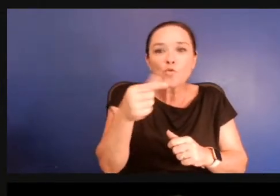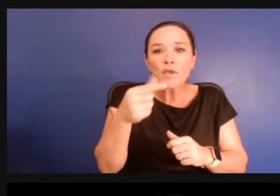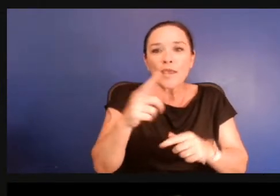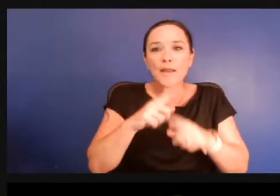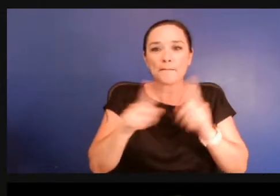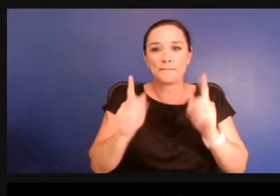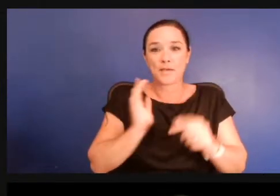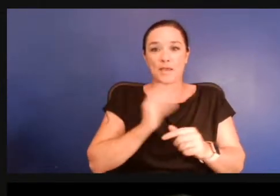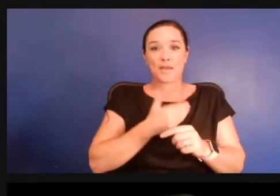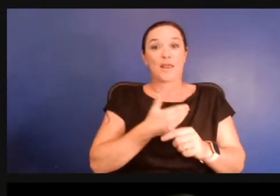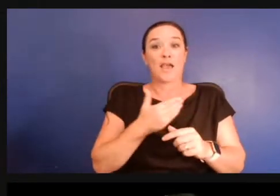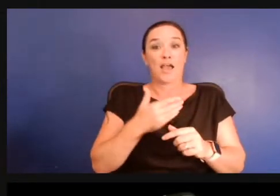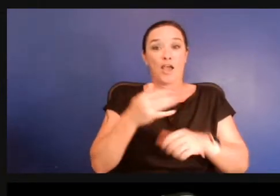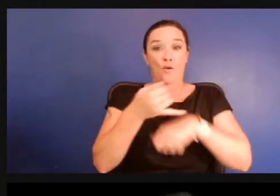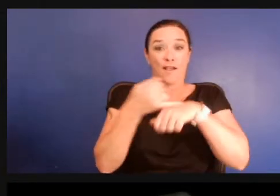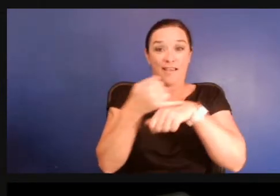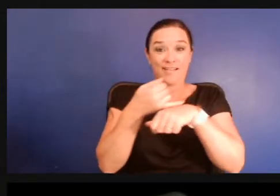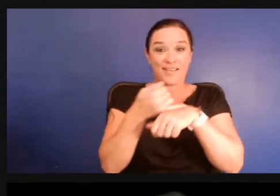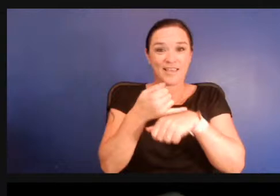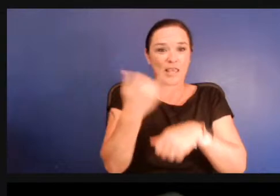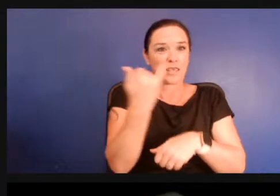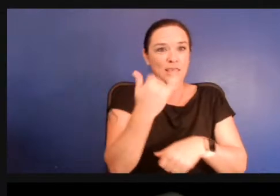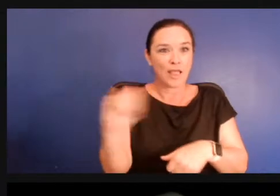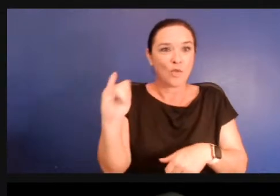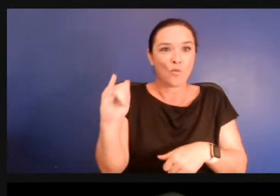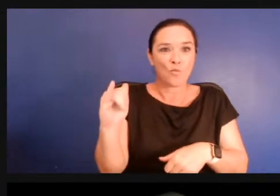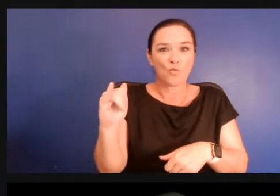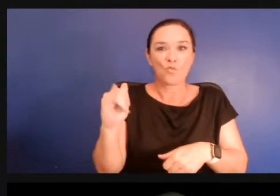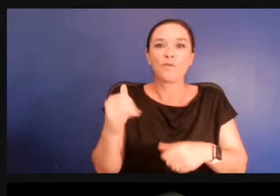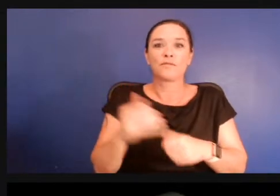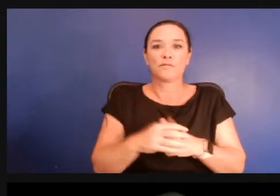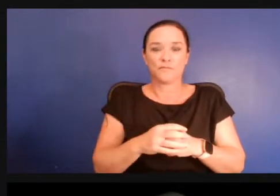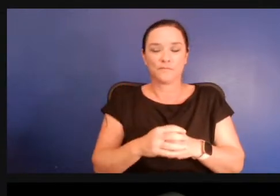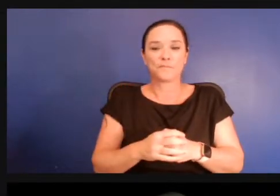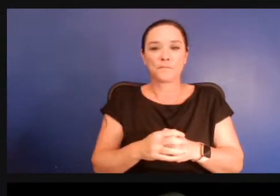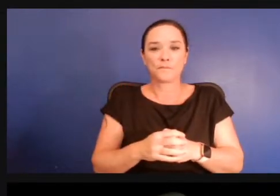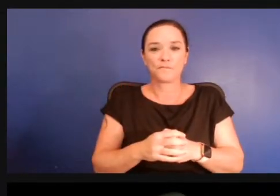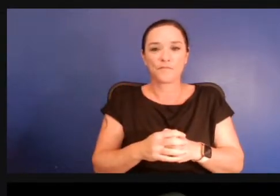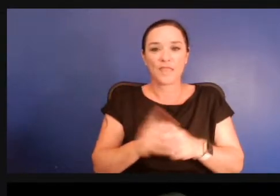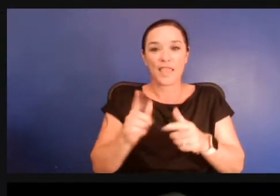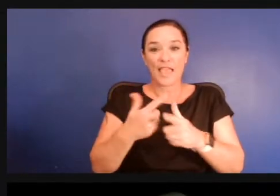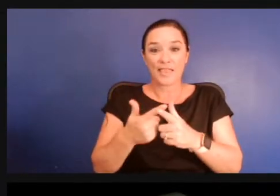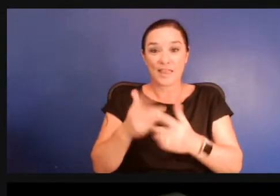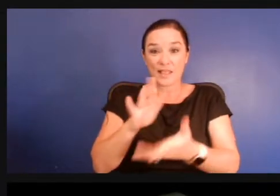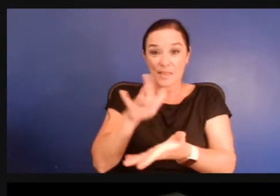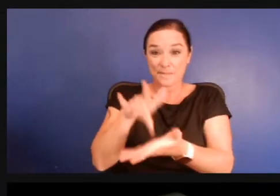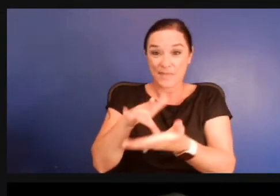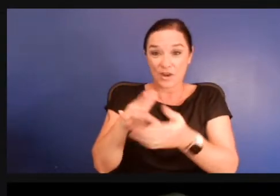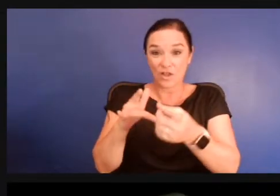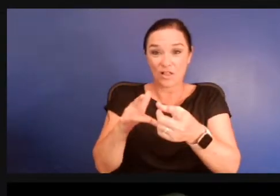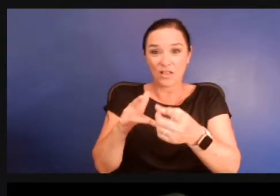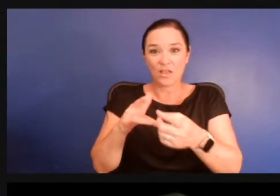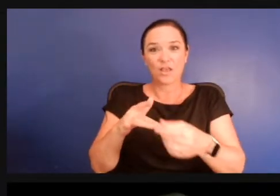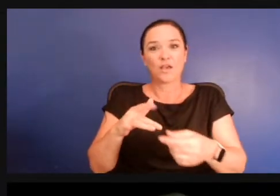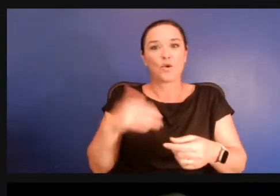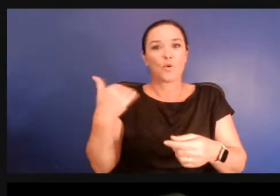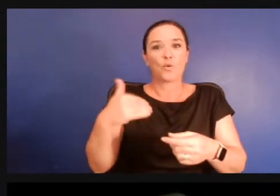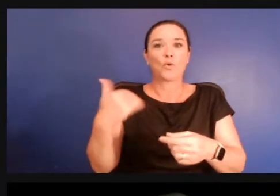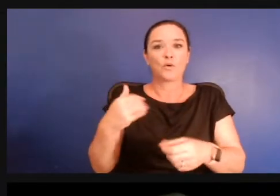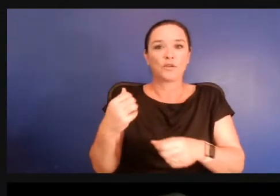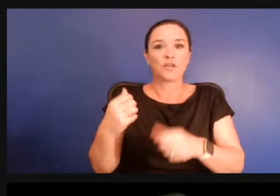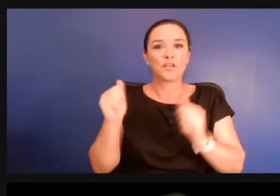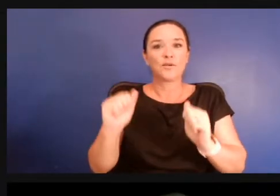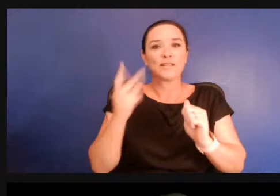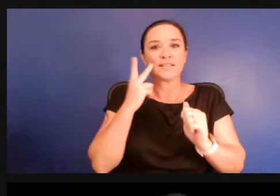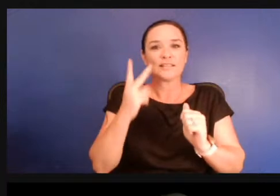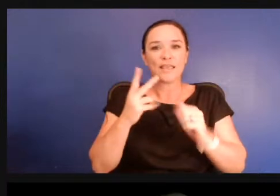the yellows here on Hawaii Island. And so you can see the reports and epicenter with some contours of how much the shaking was, different distances farther